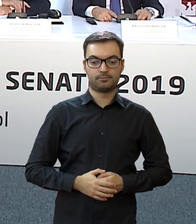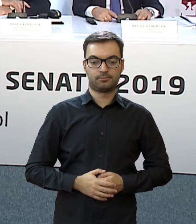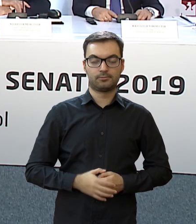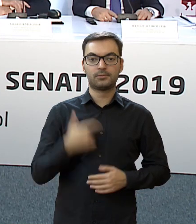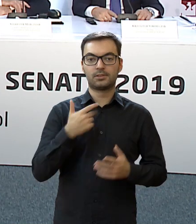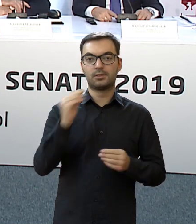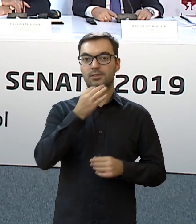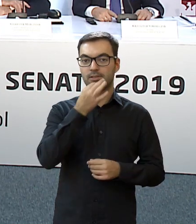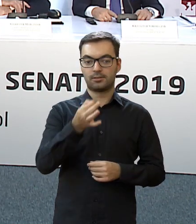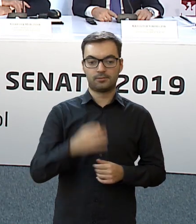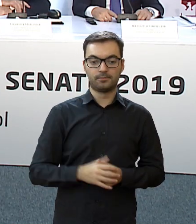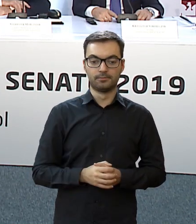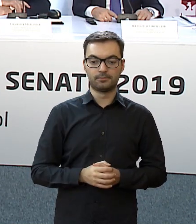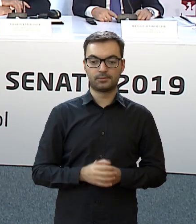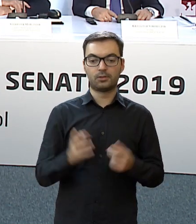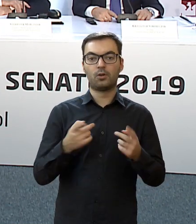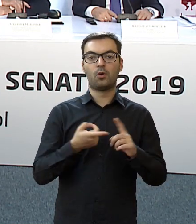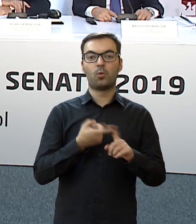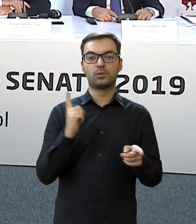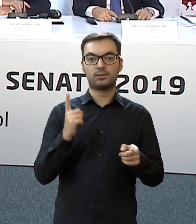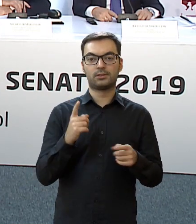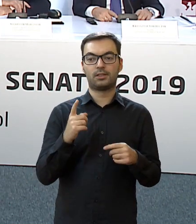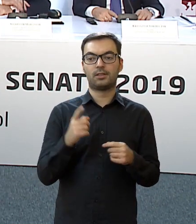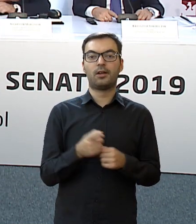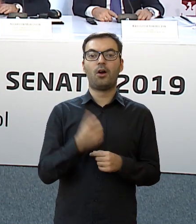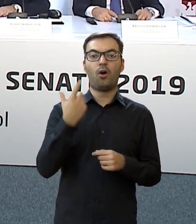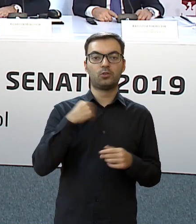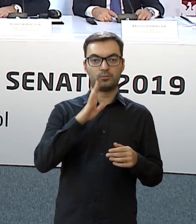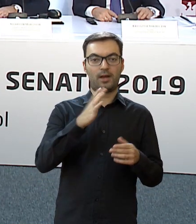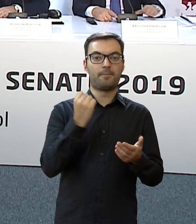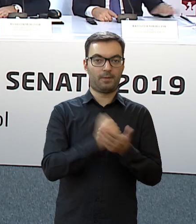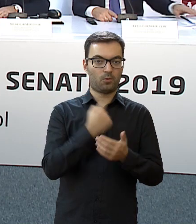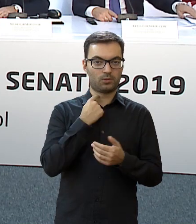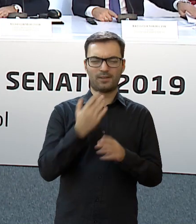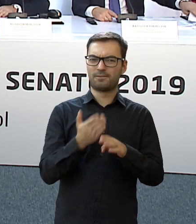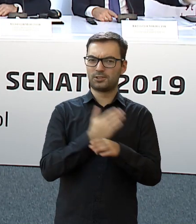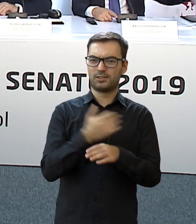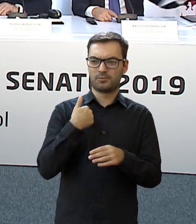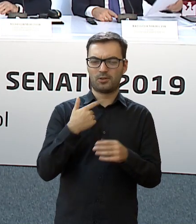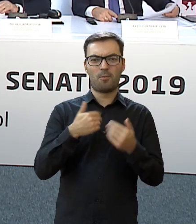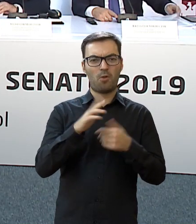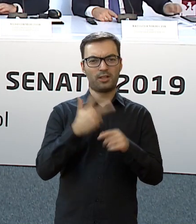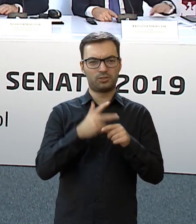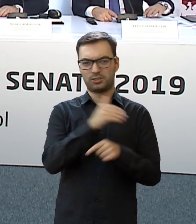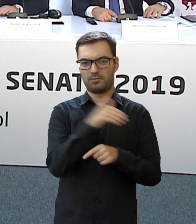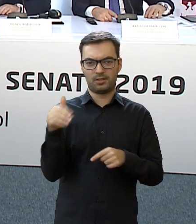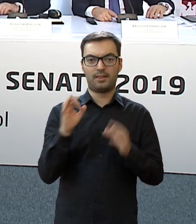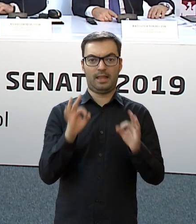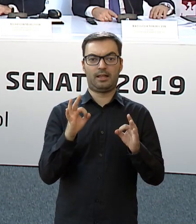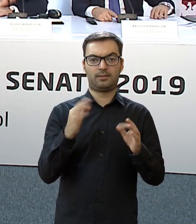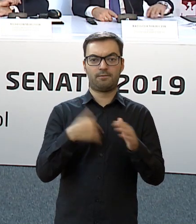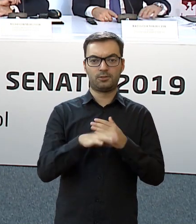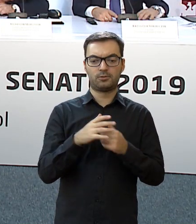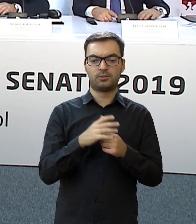I would like you to explain the discrepancies between the role of